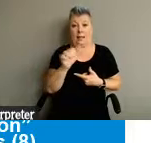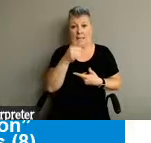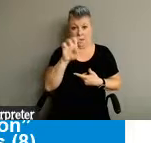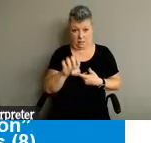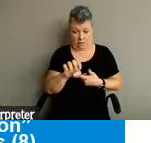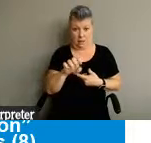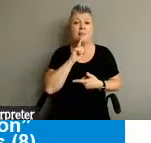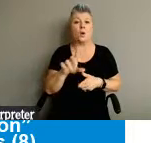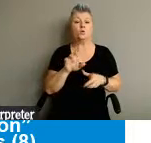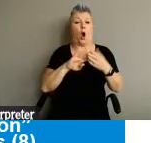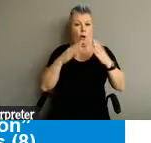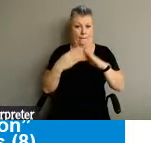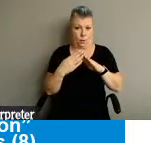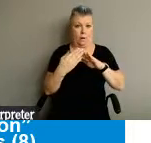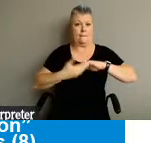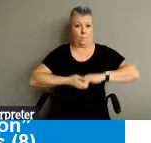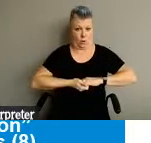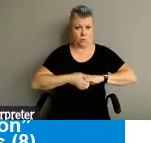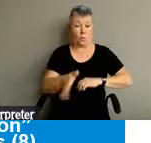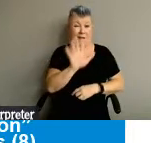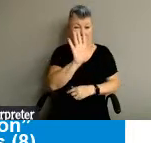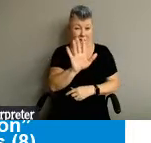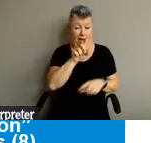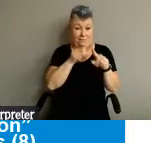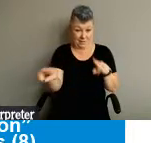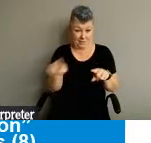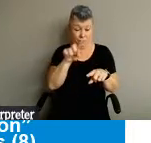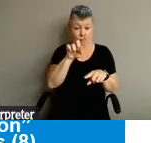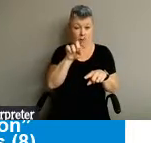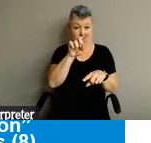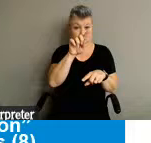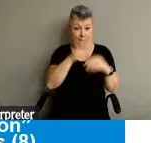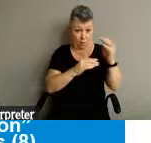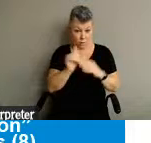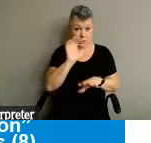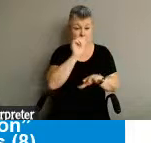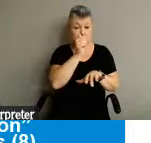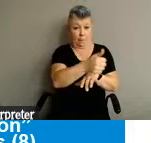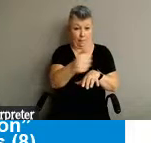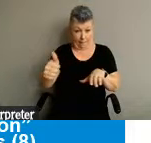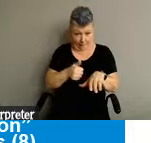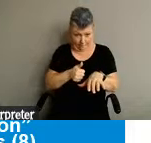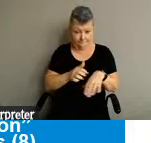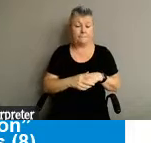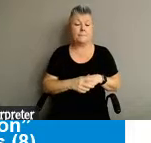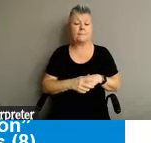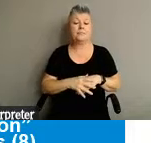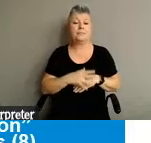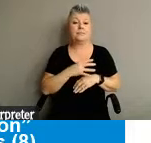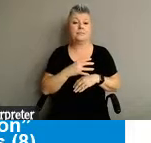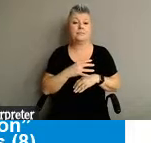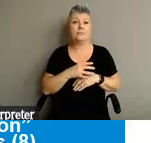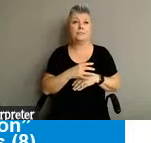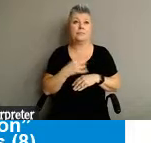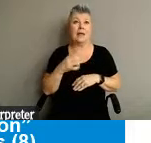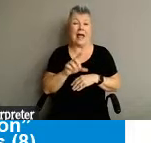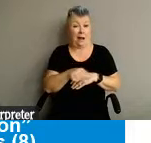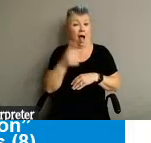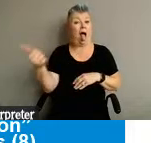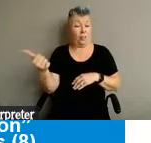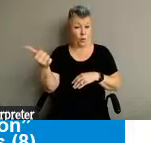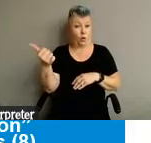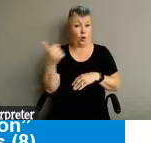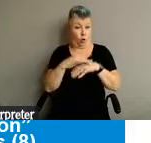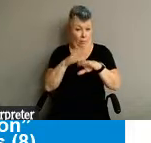have 5 direct center locations as well as additional child care centers that we support throughout St. Louis